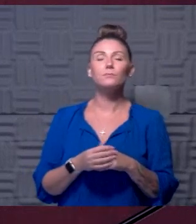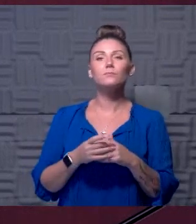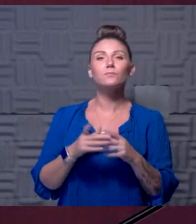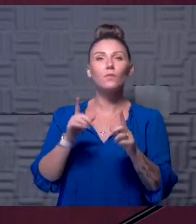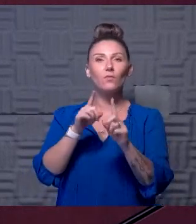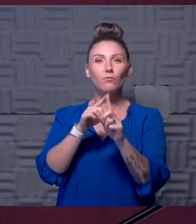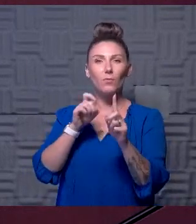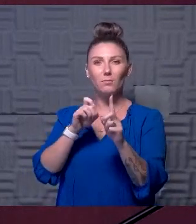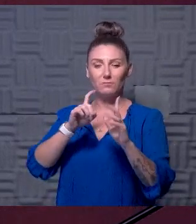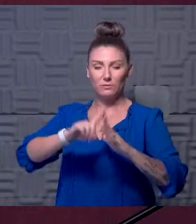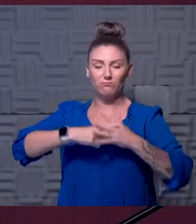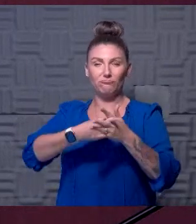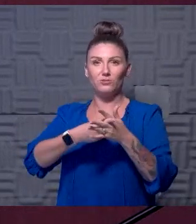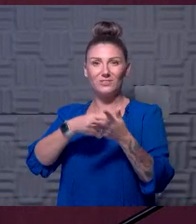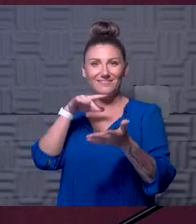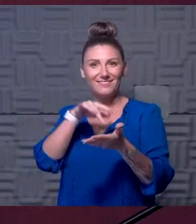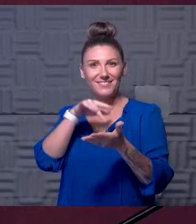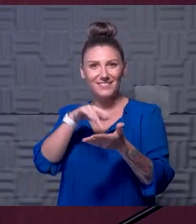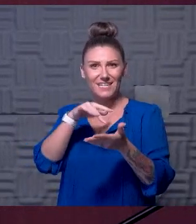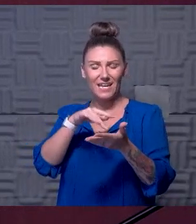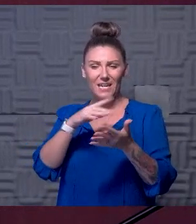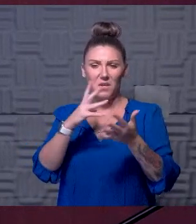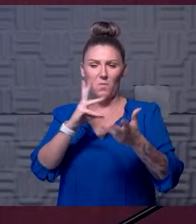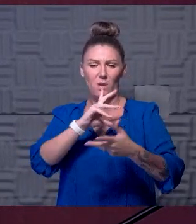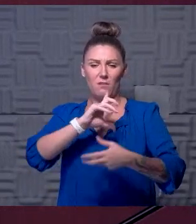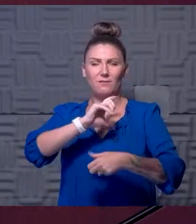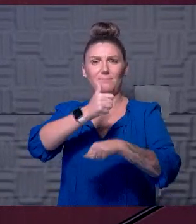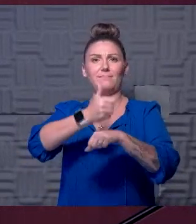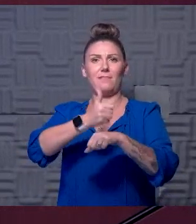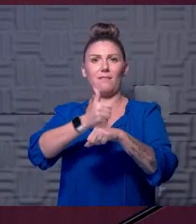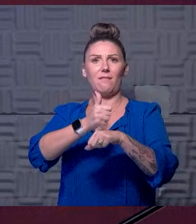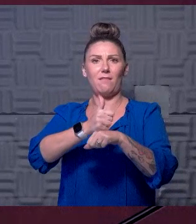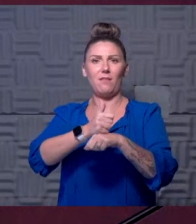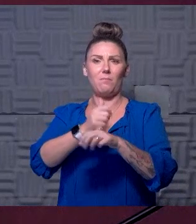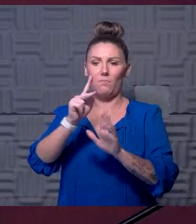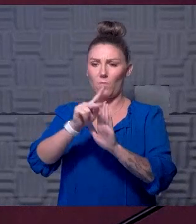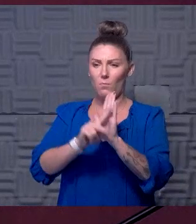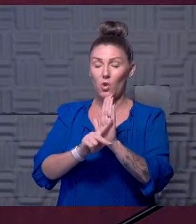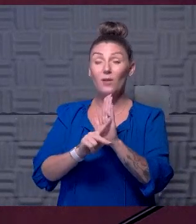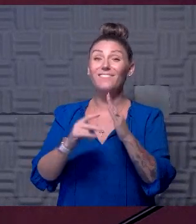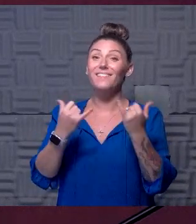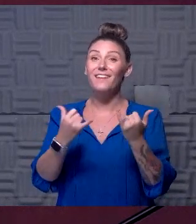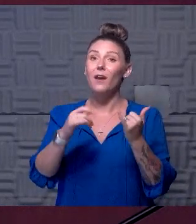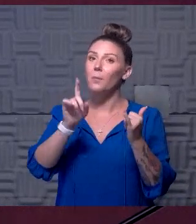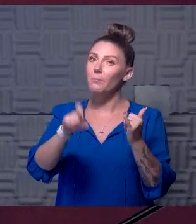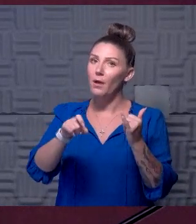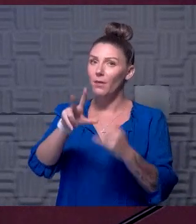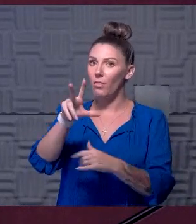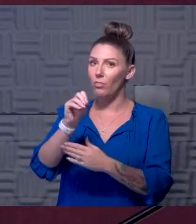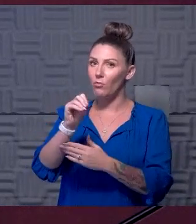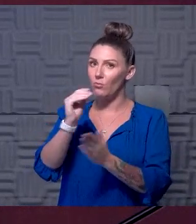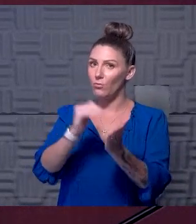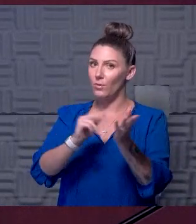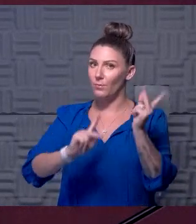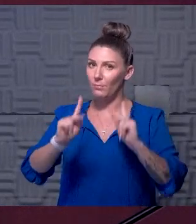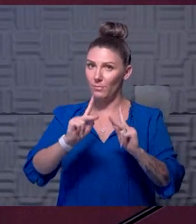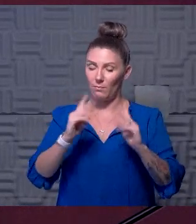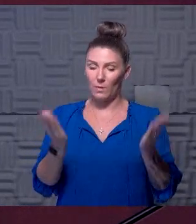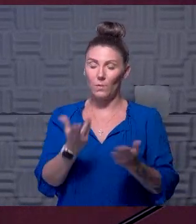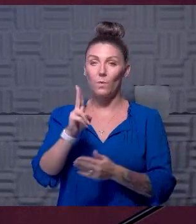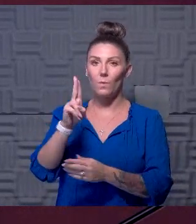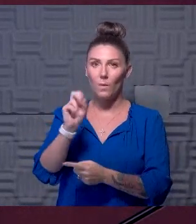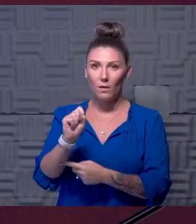this pivotal study is really what formulated the protocol, and now we have to do it in 30,000 individuals in the U.S., and we have to